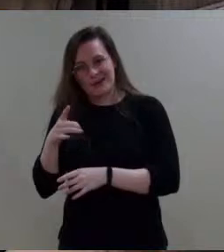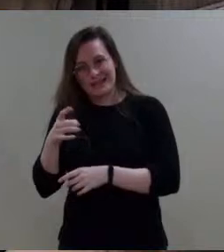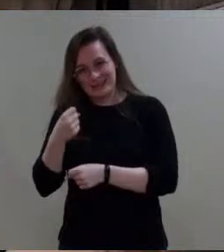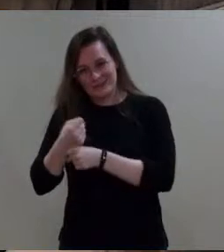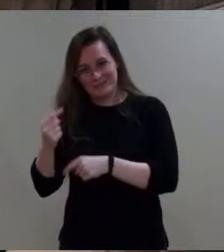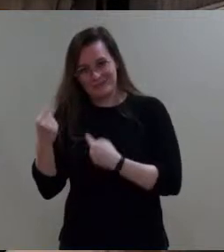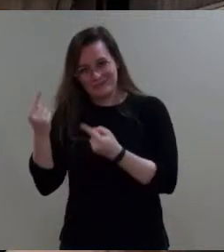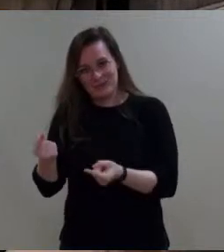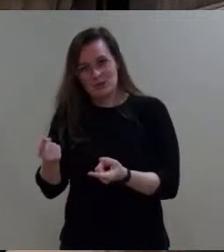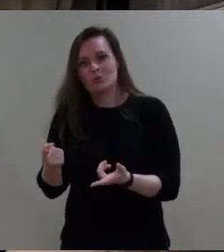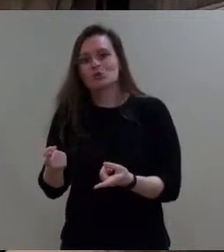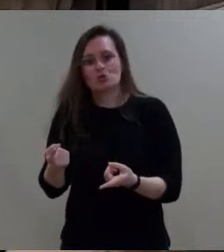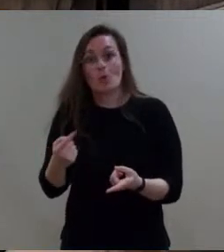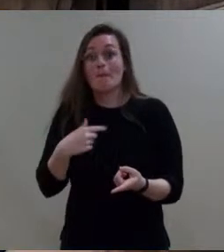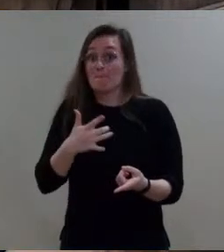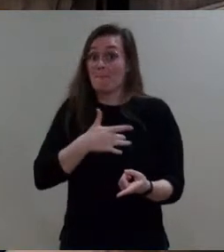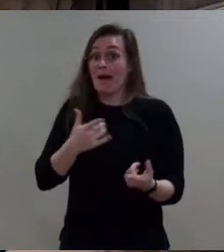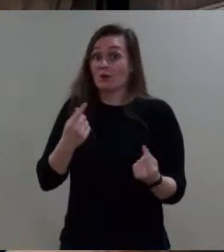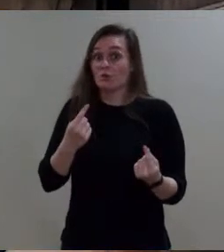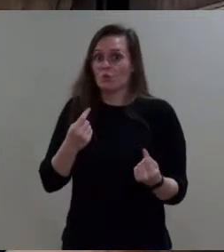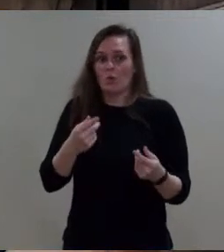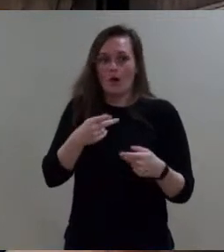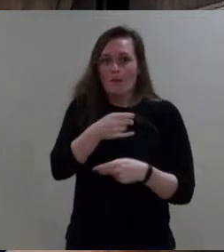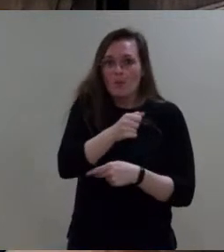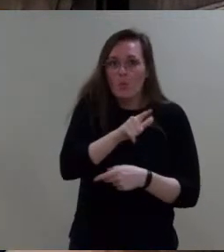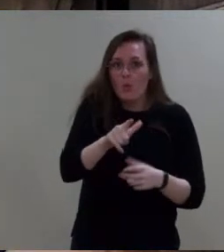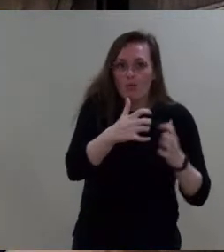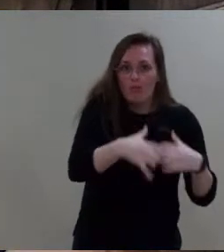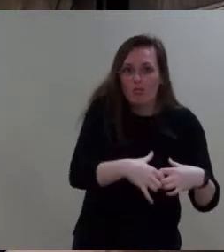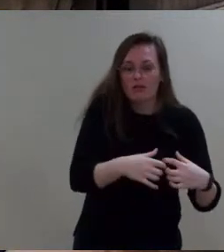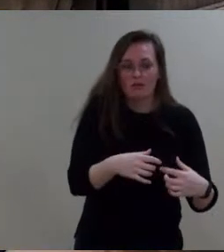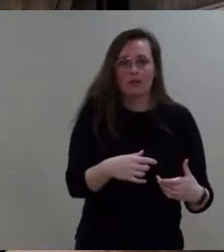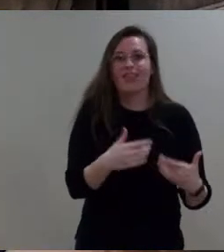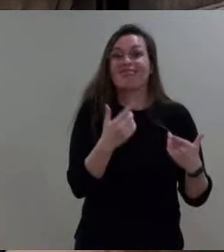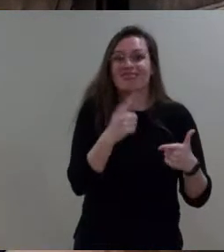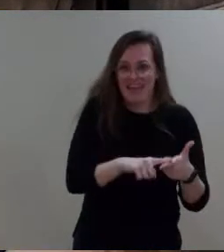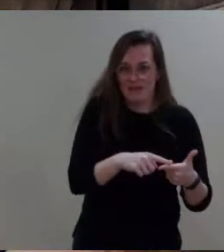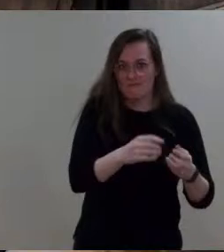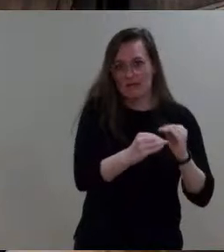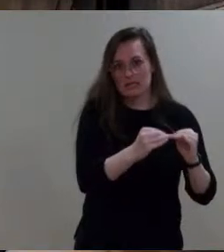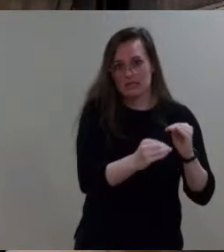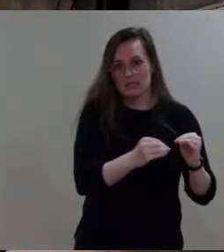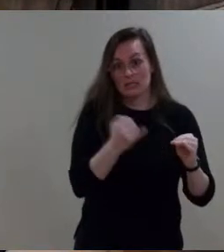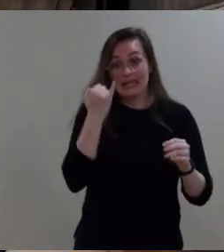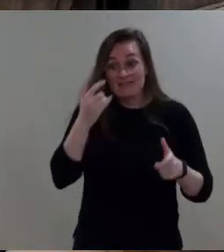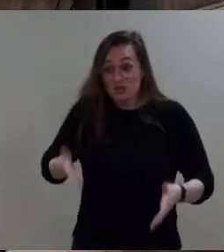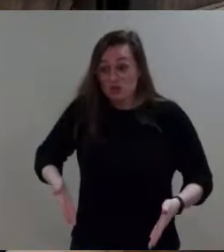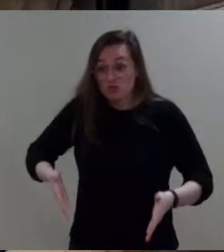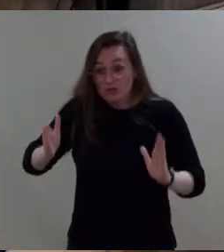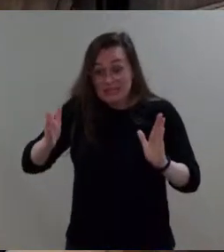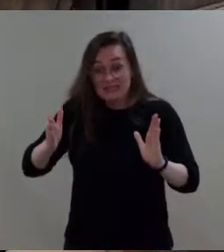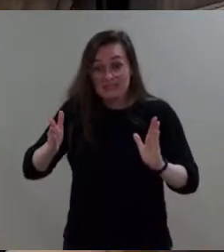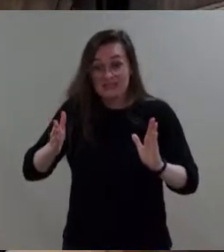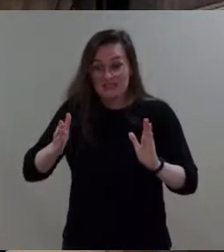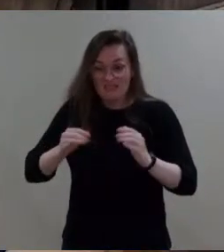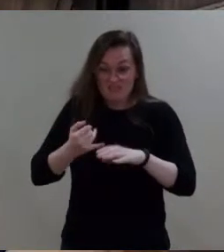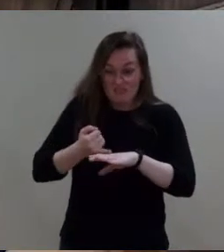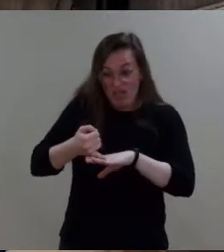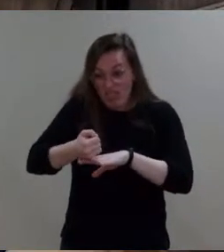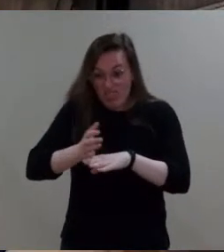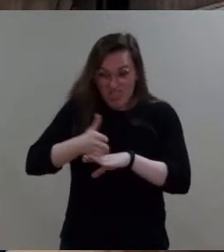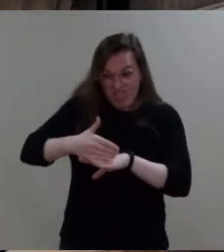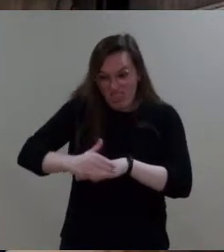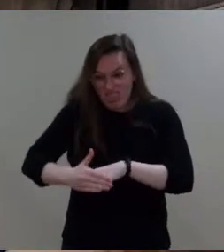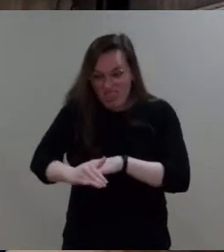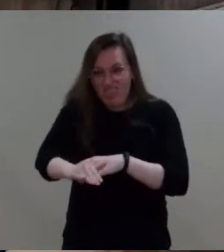when a street reaches a certain level that it's not drivable anymore, then you would potentially look at a rebuild,